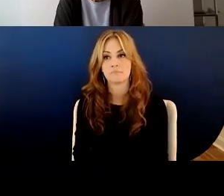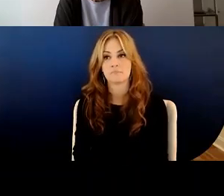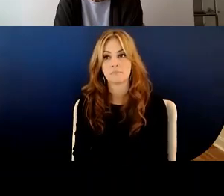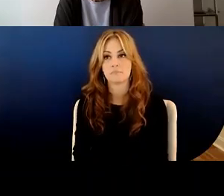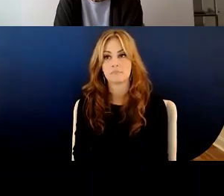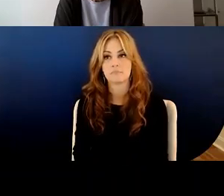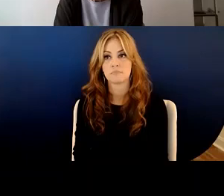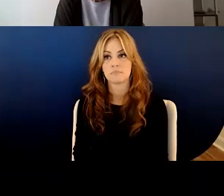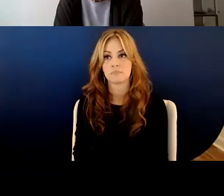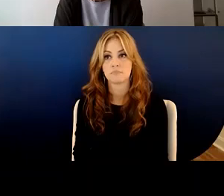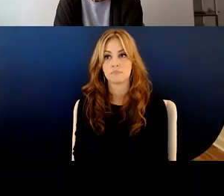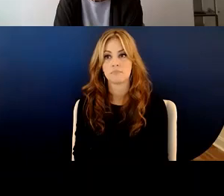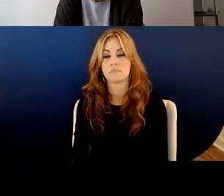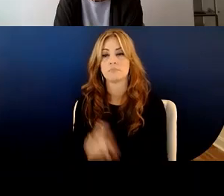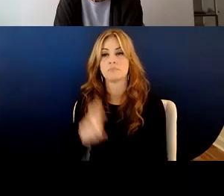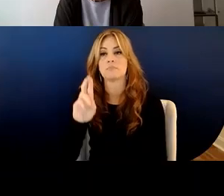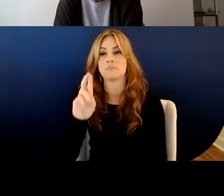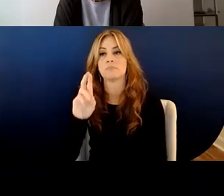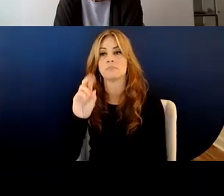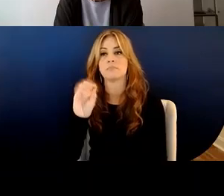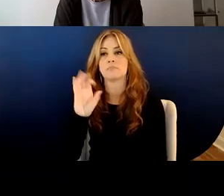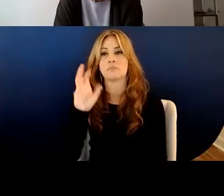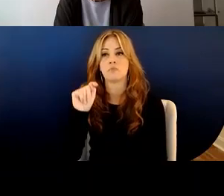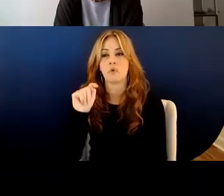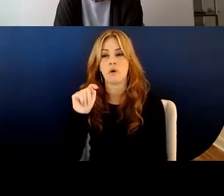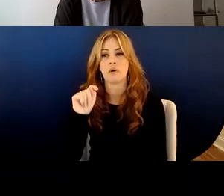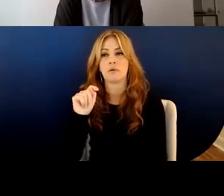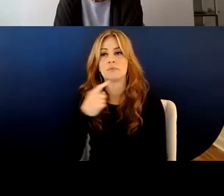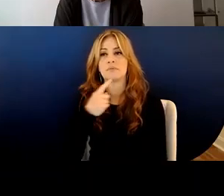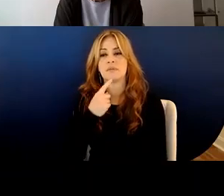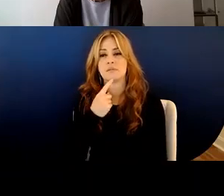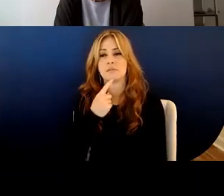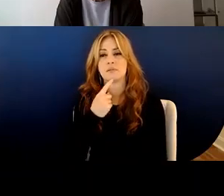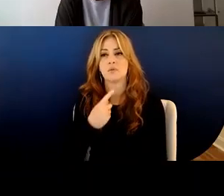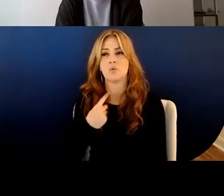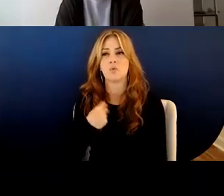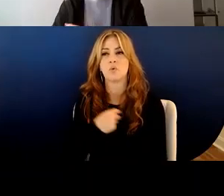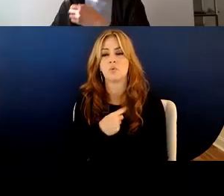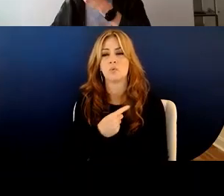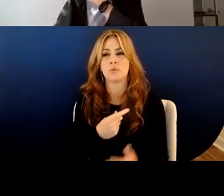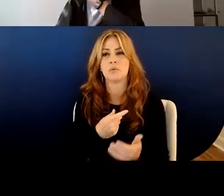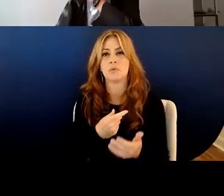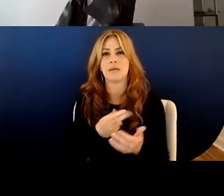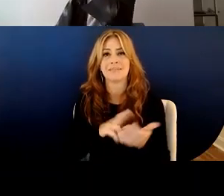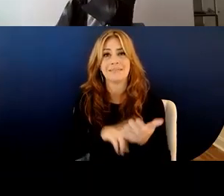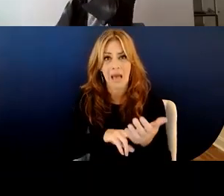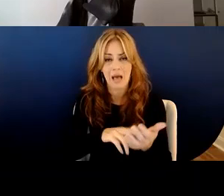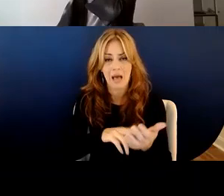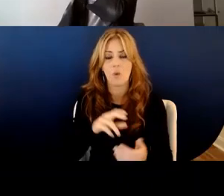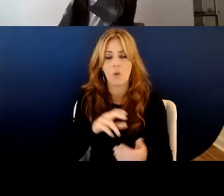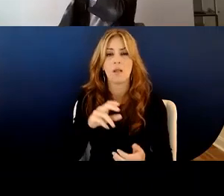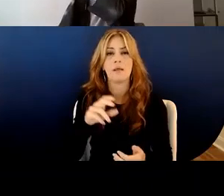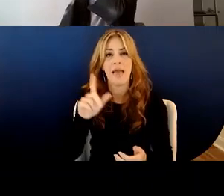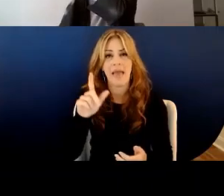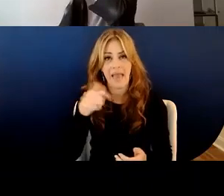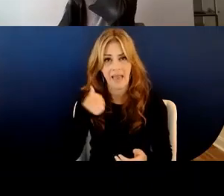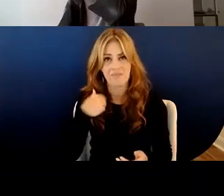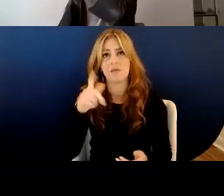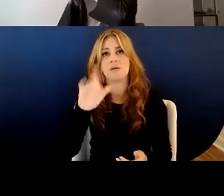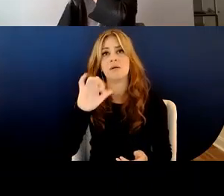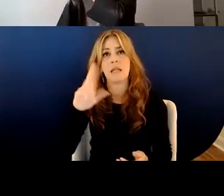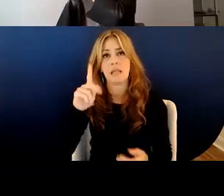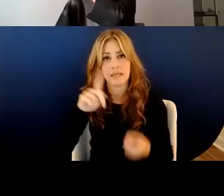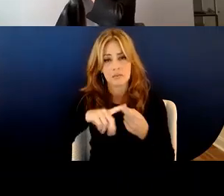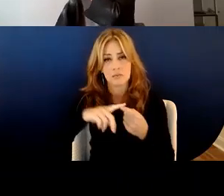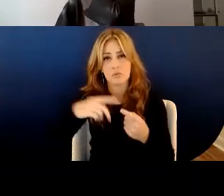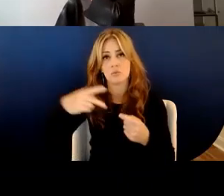But we're going to assign the DOIs, and once those link to these posters, then those